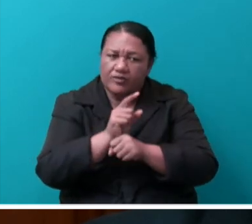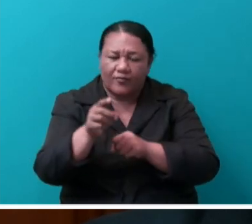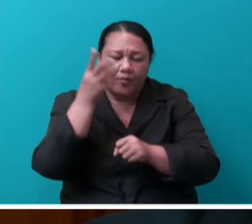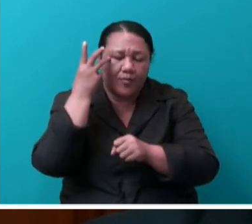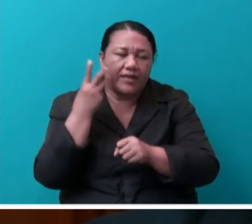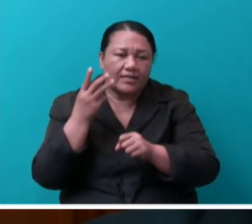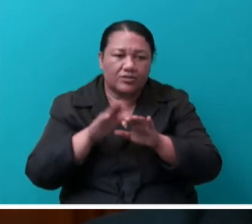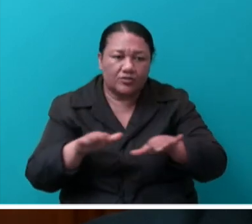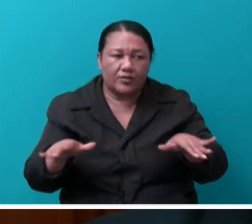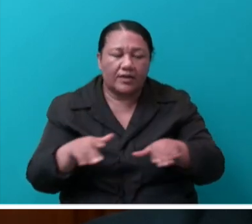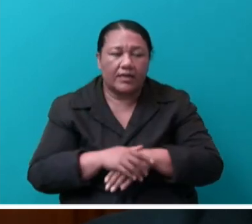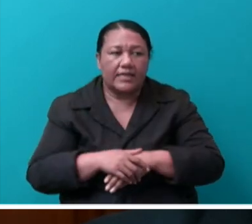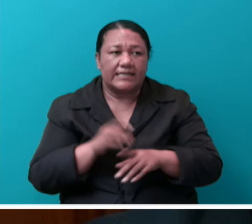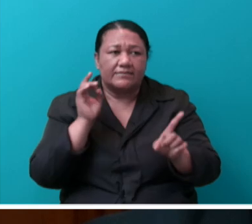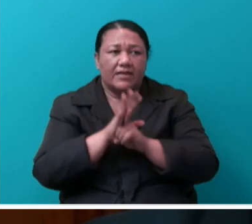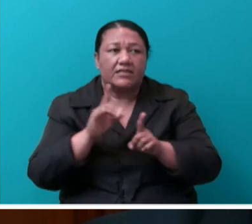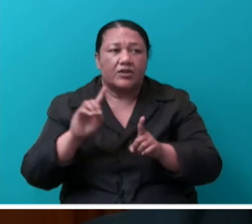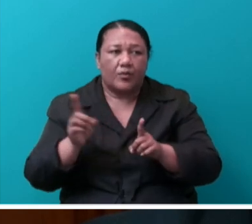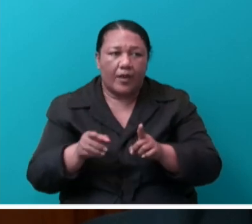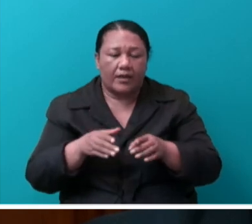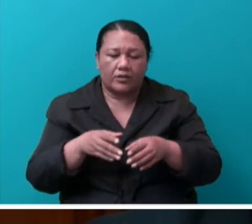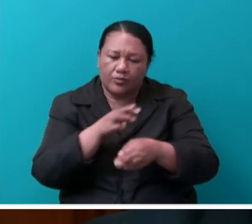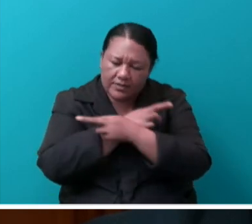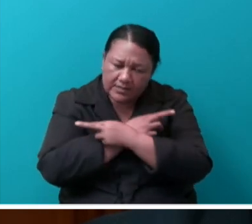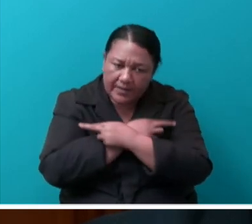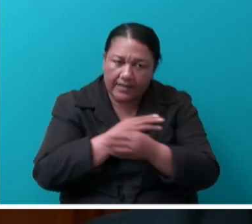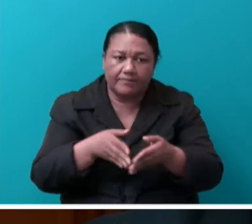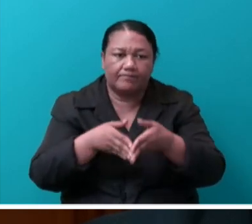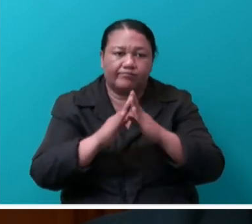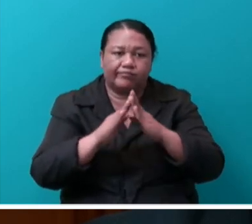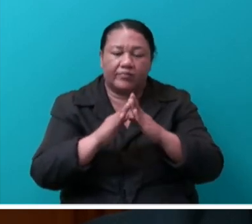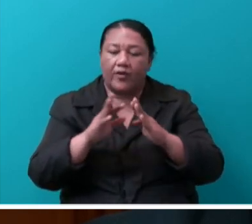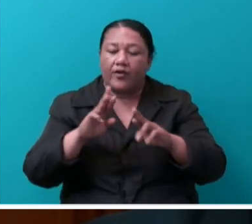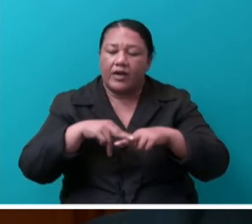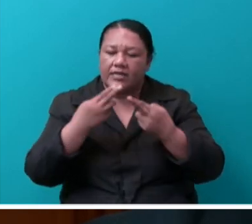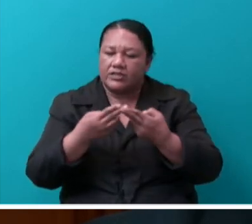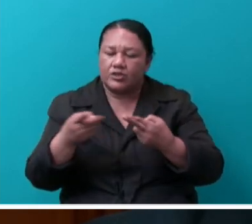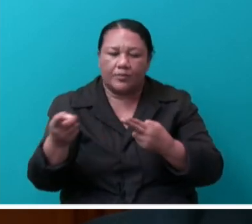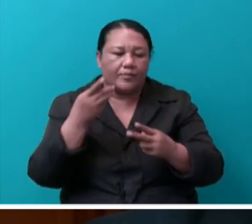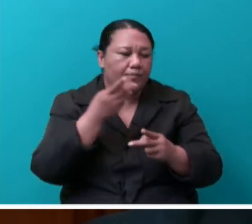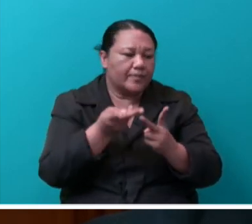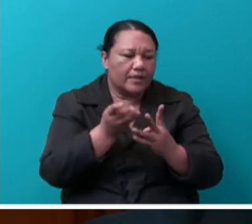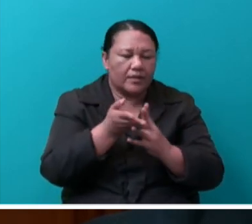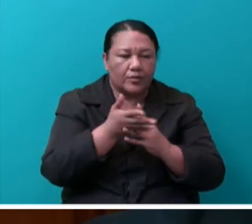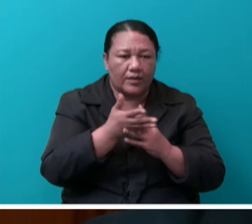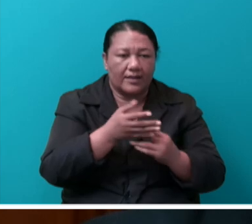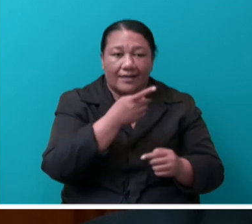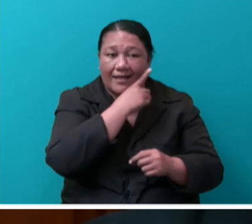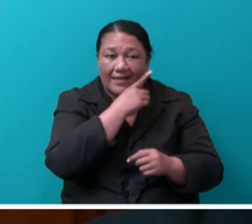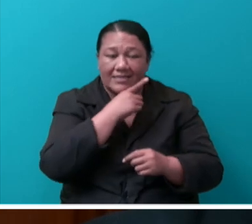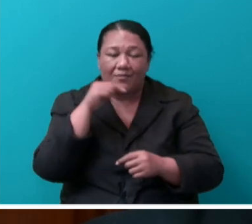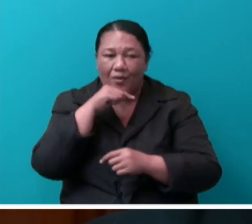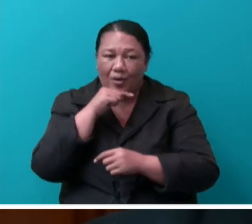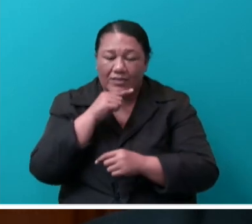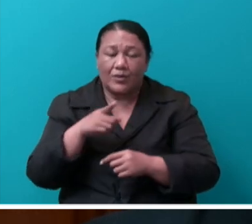especially emphasizing on building respectful relationships between girls and boys. We